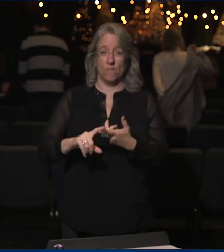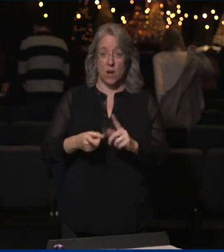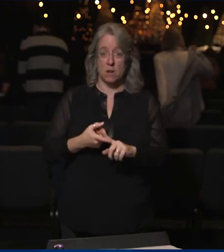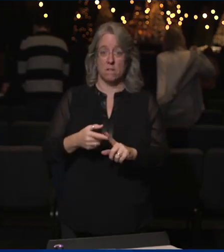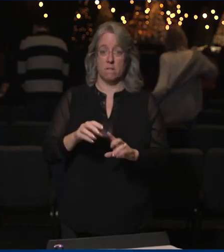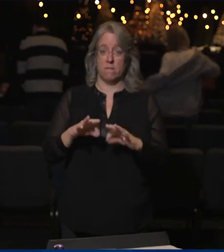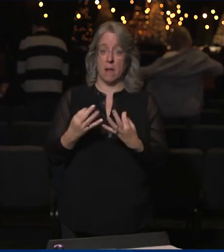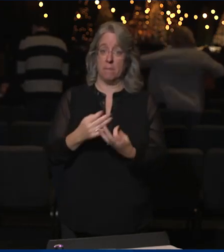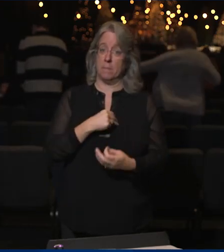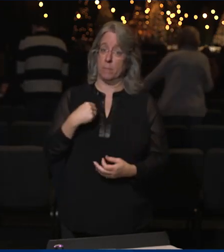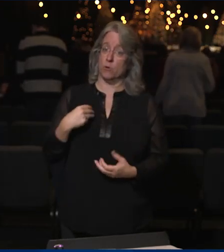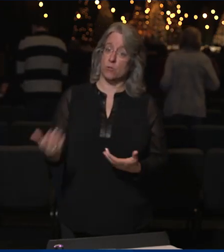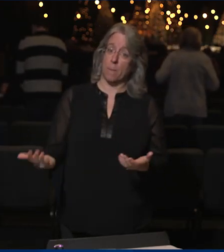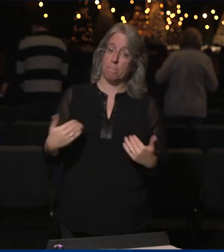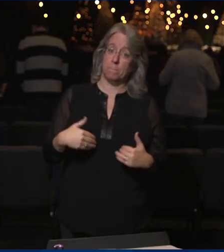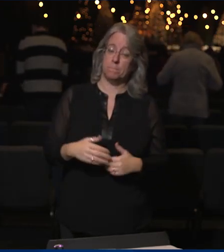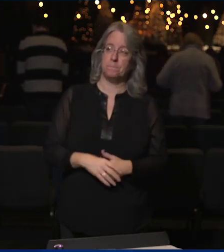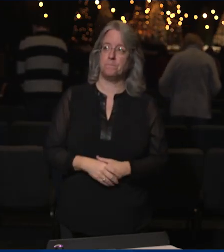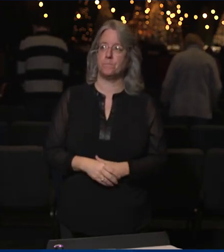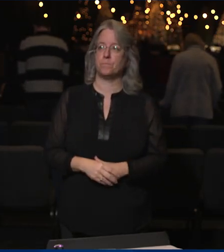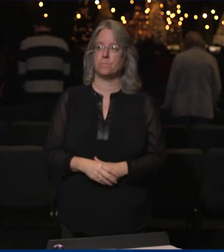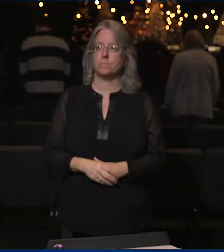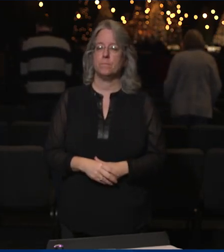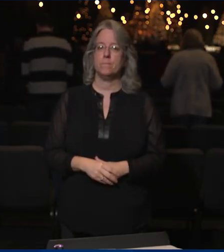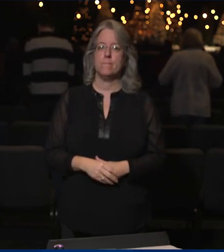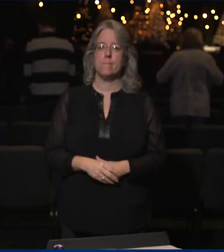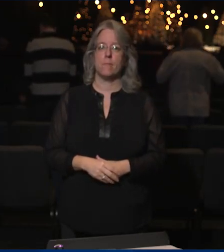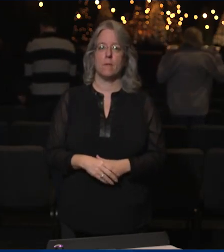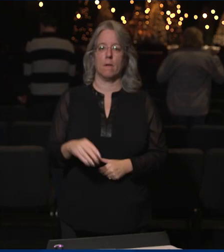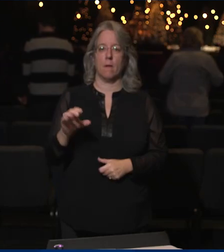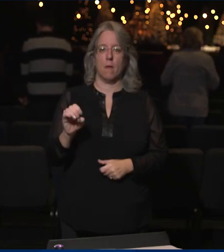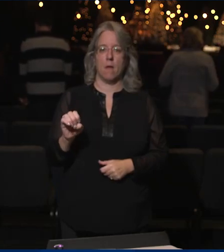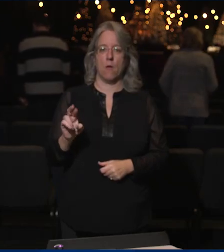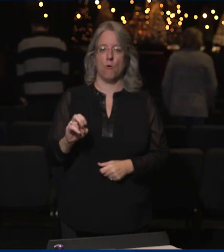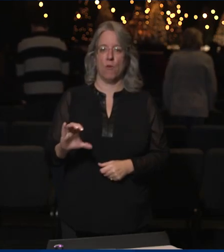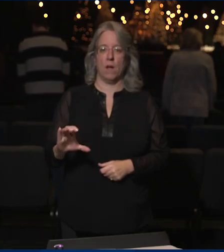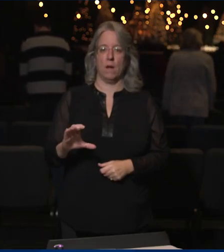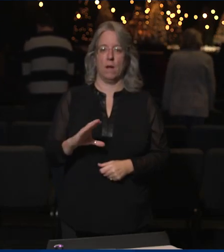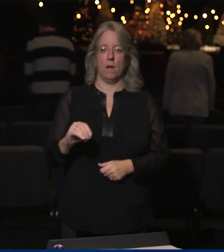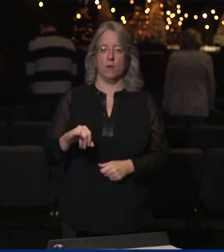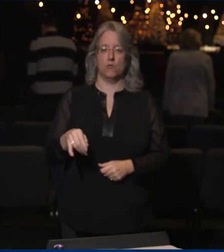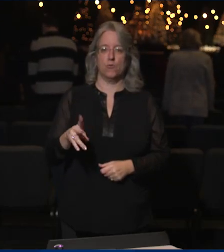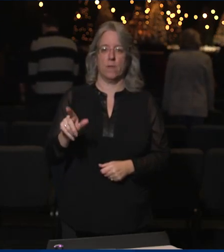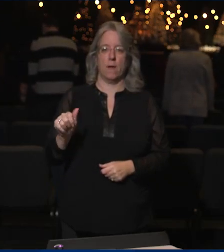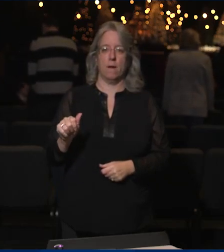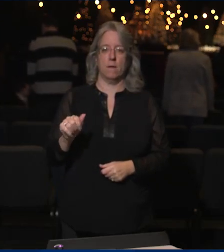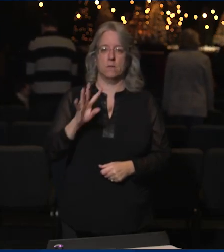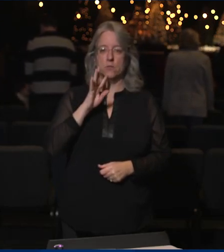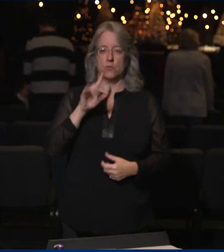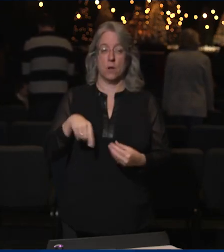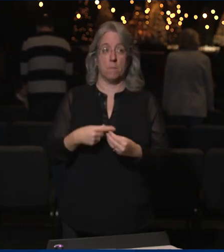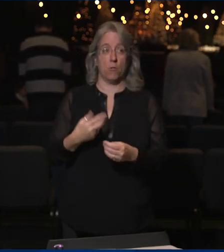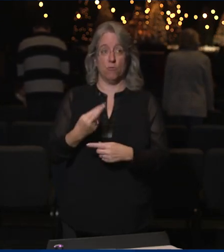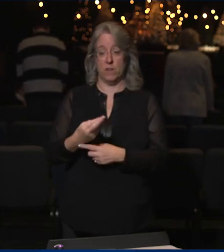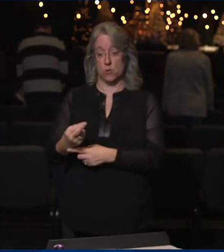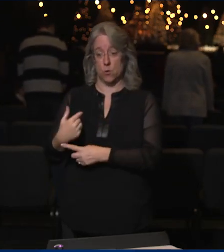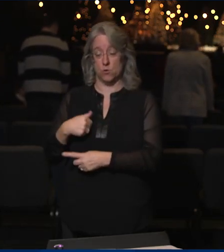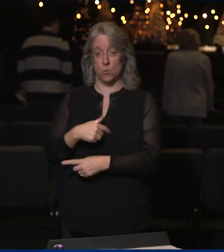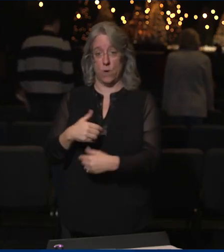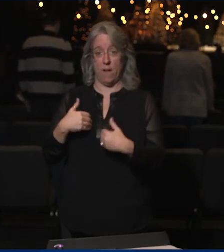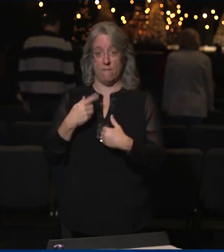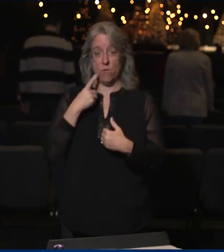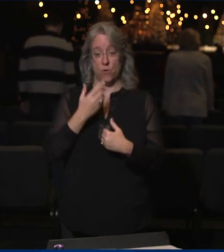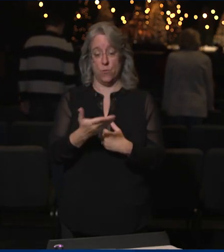family member. Second thing Eric and Julia talked about is some of the resources that we have for you in this coming year. Be